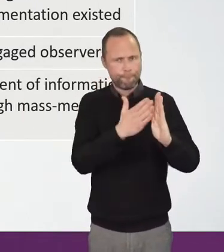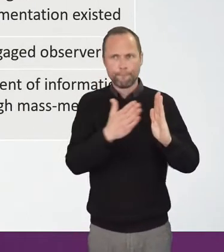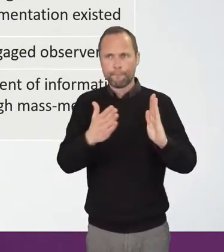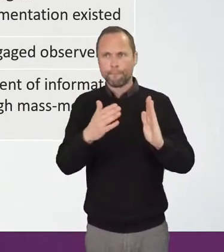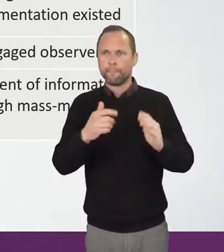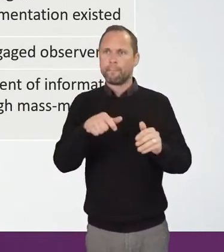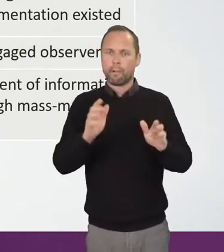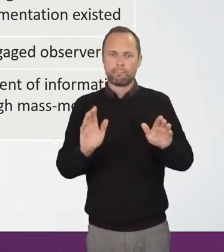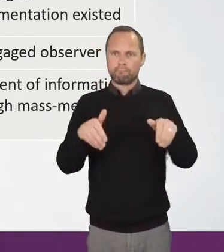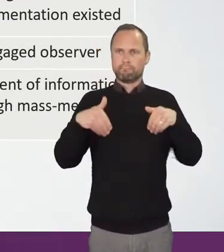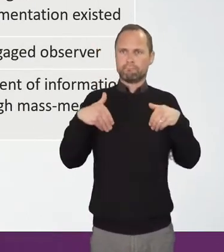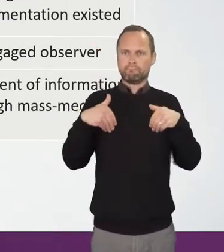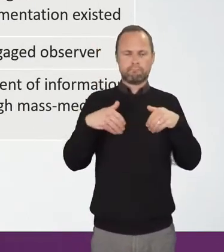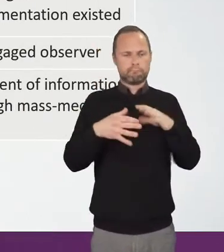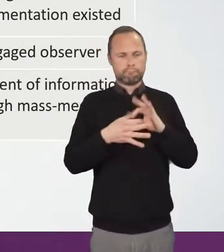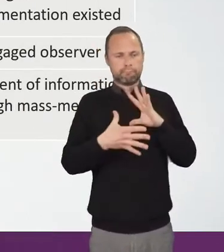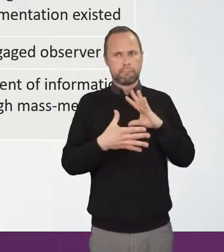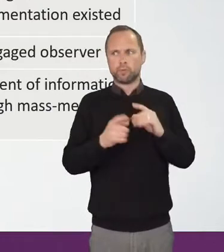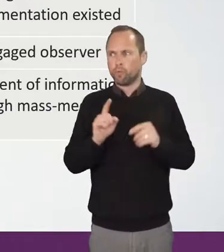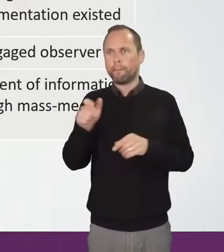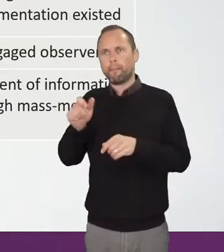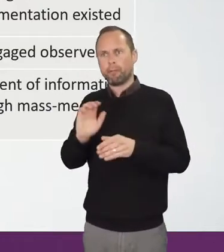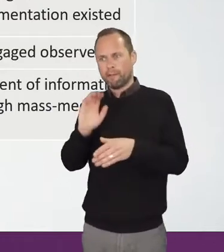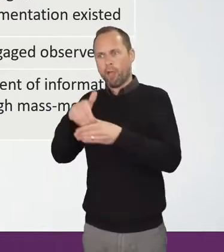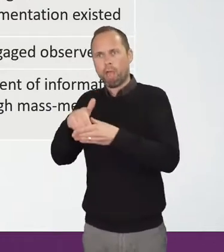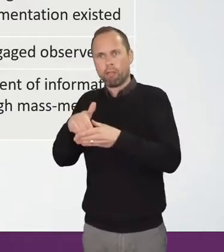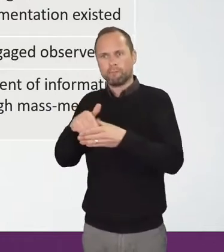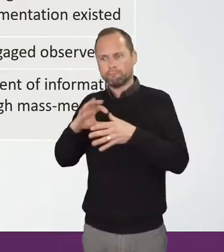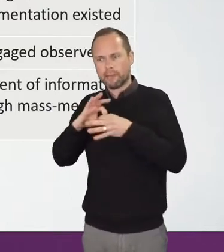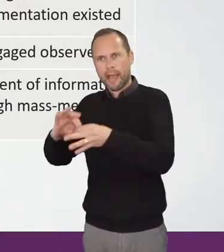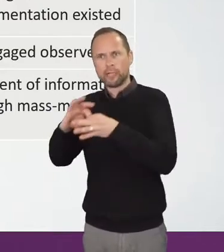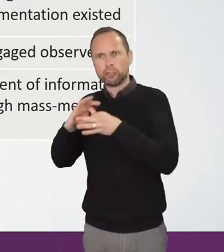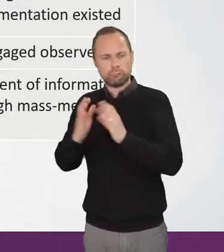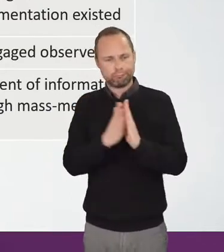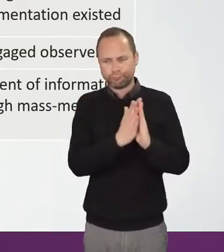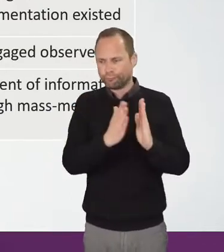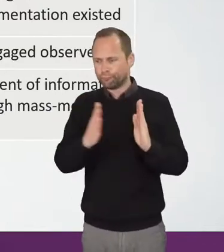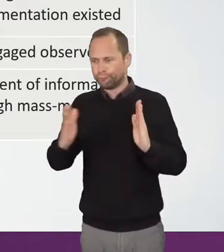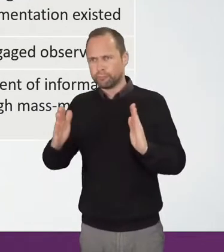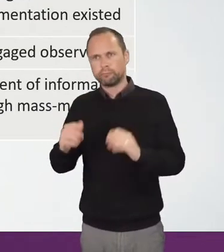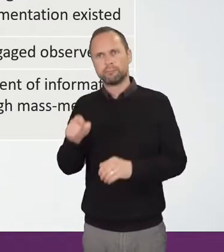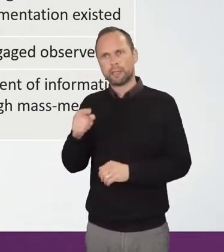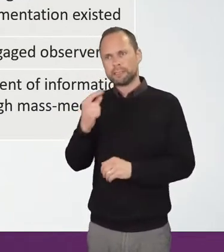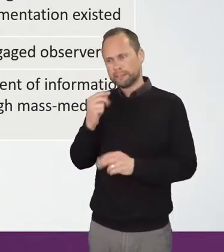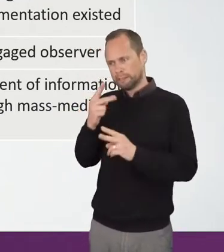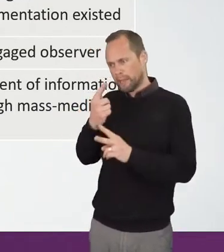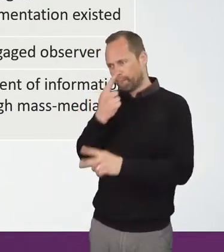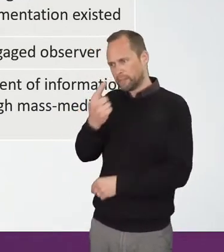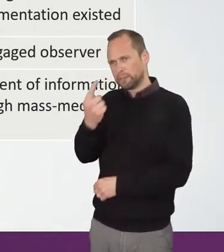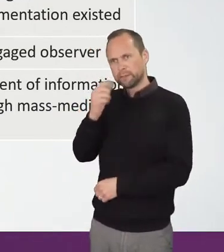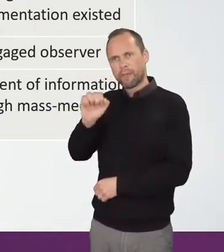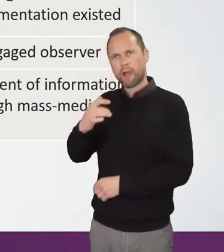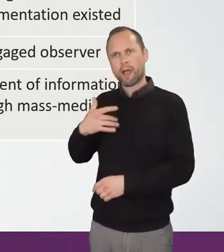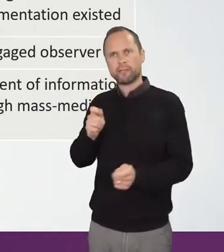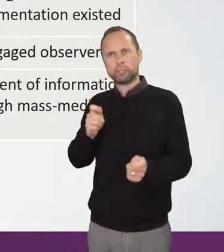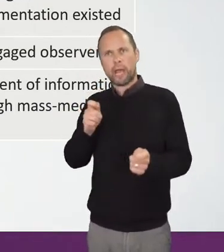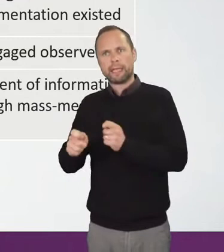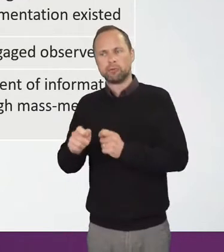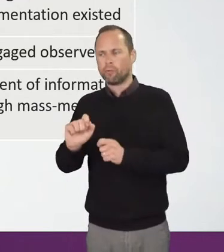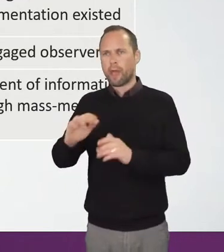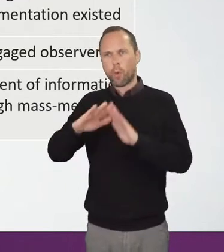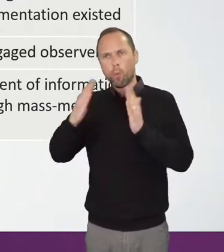to circumstances where we see really significant attributable change towards people's entire